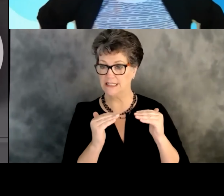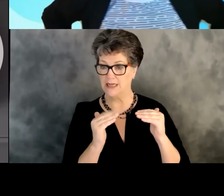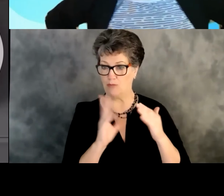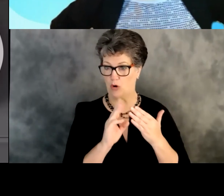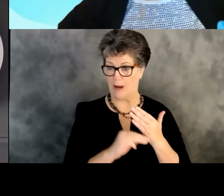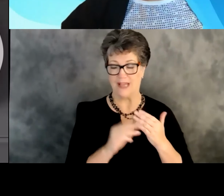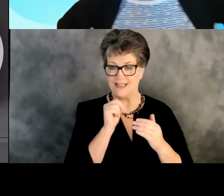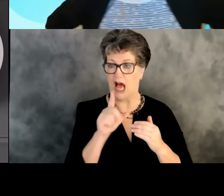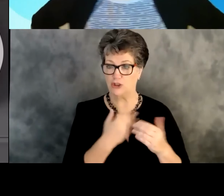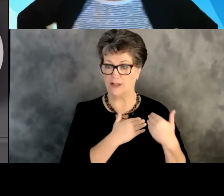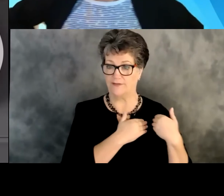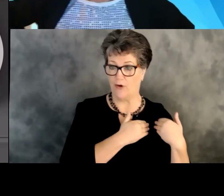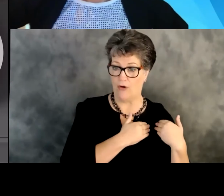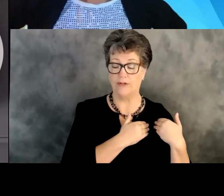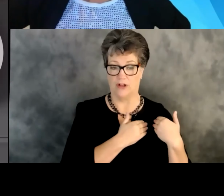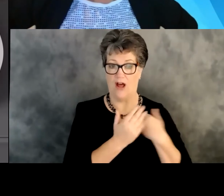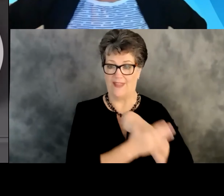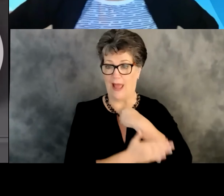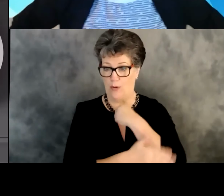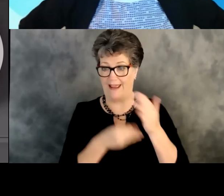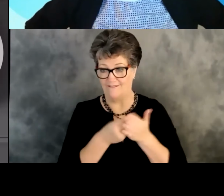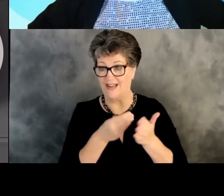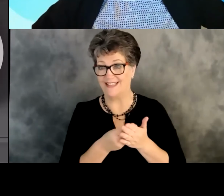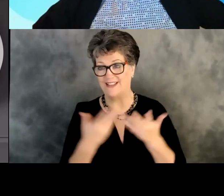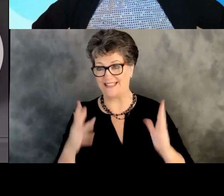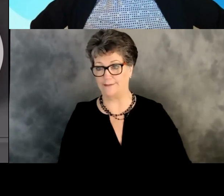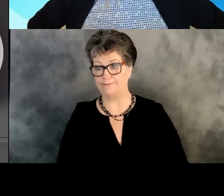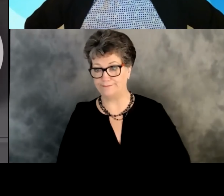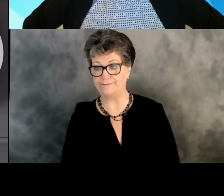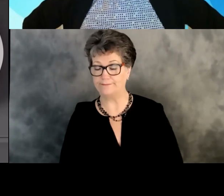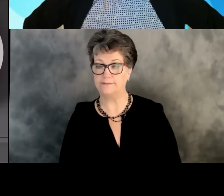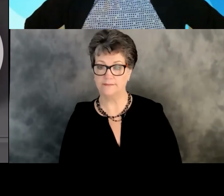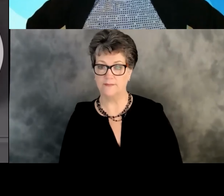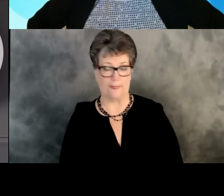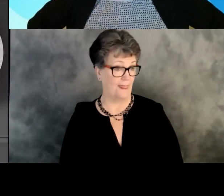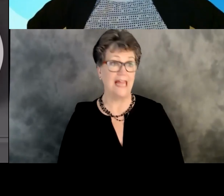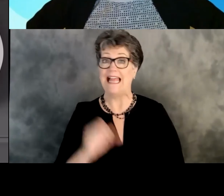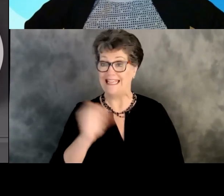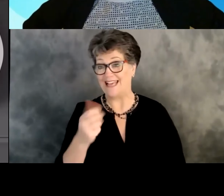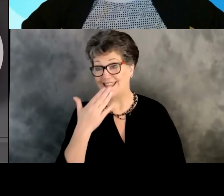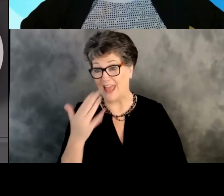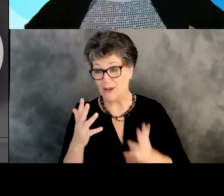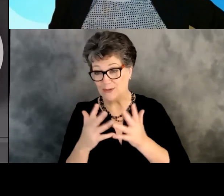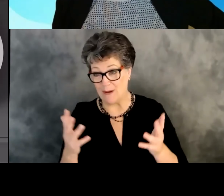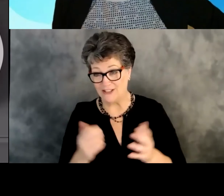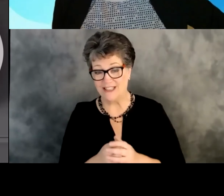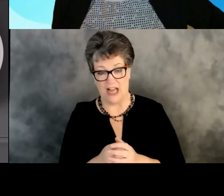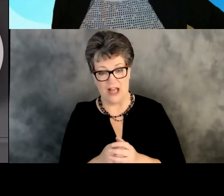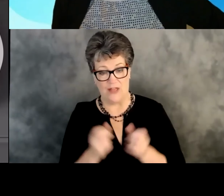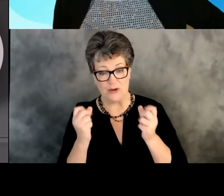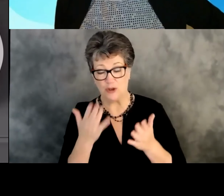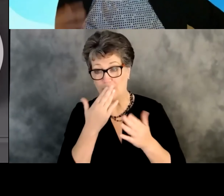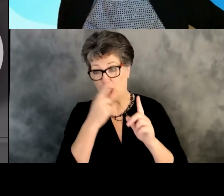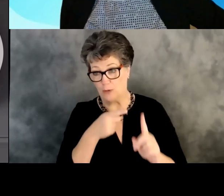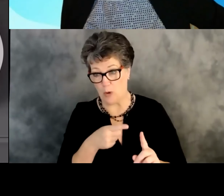it doesn't just fall on the county funds. That's it. Yeah, thank you so much. There's so many good points